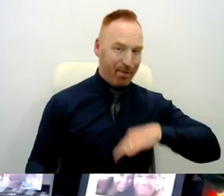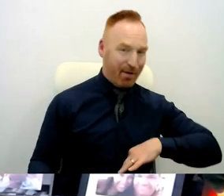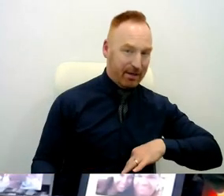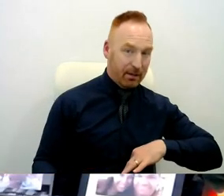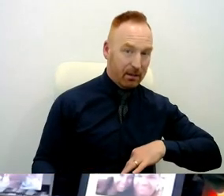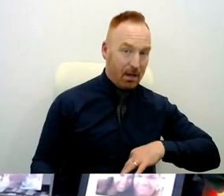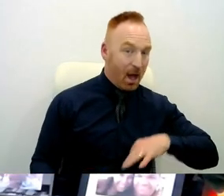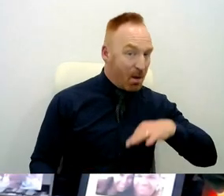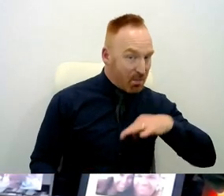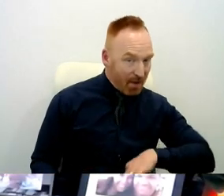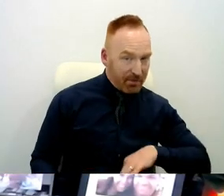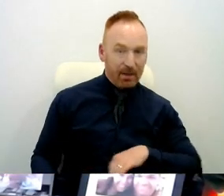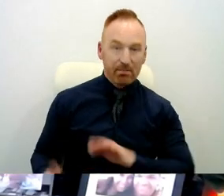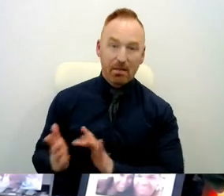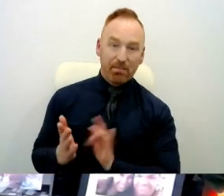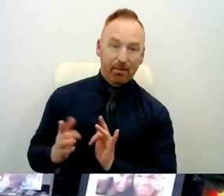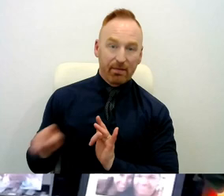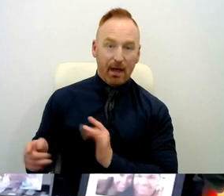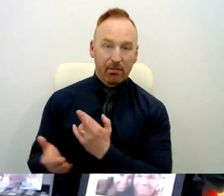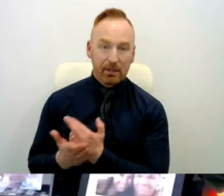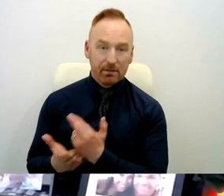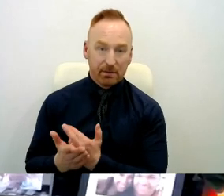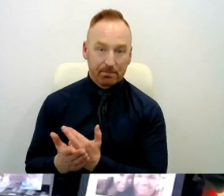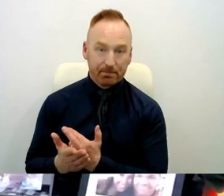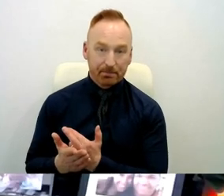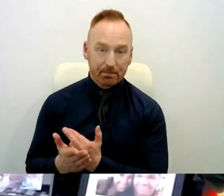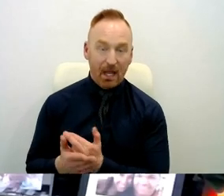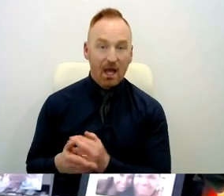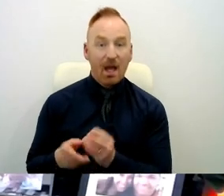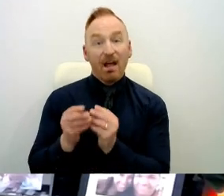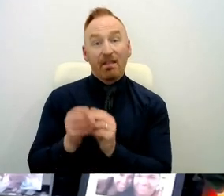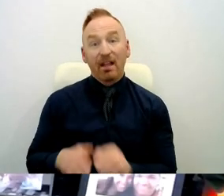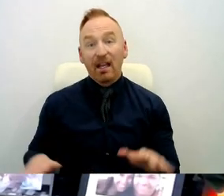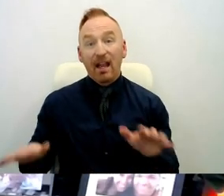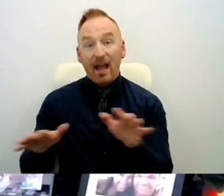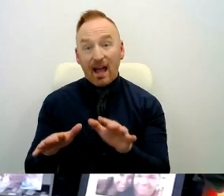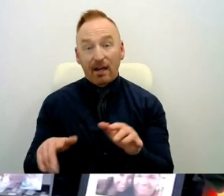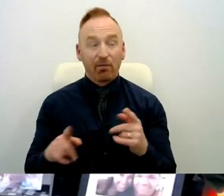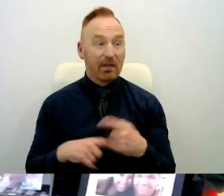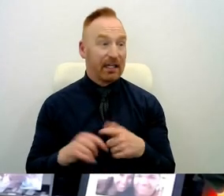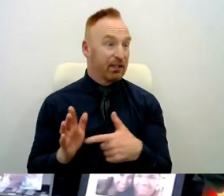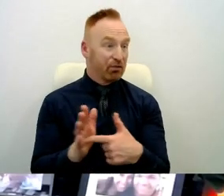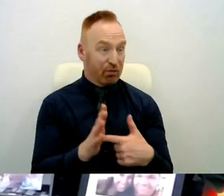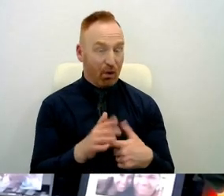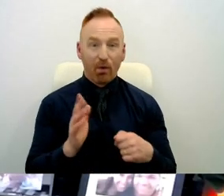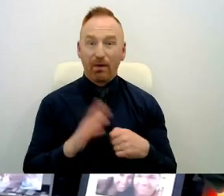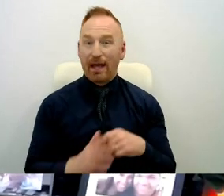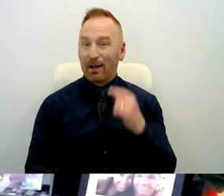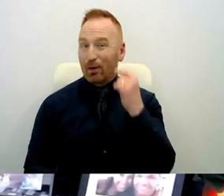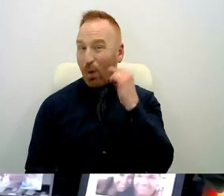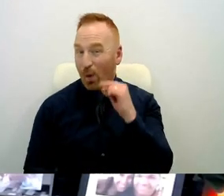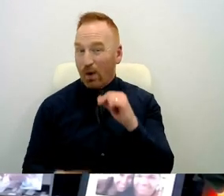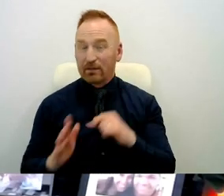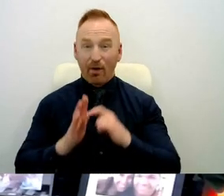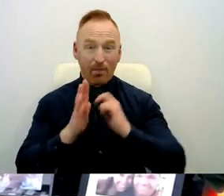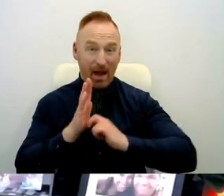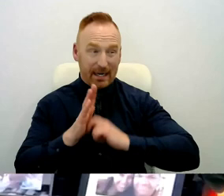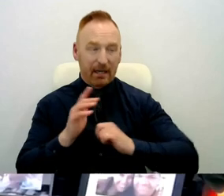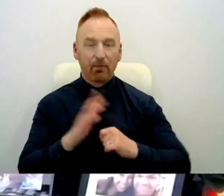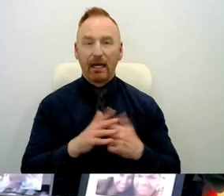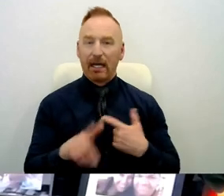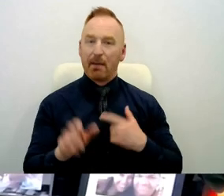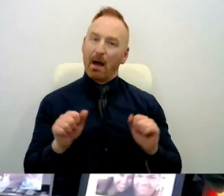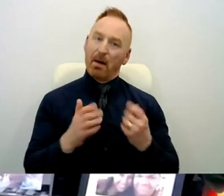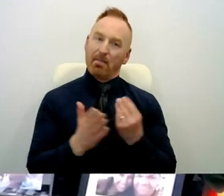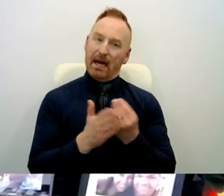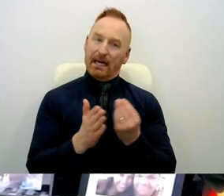profit which flowed from the exploitation of those resources. The land bore an embarrassment of riches, including gold, desperately needed to